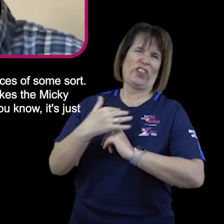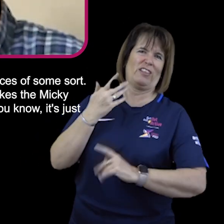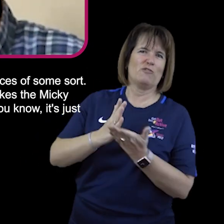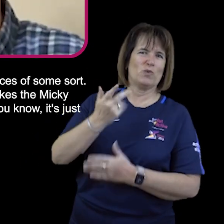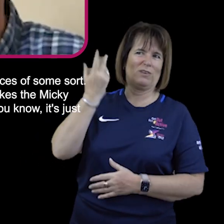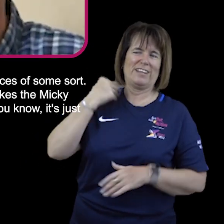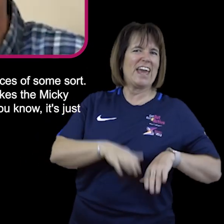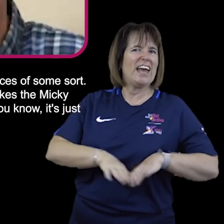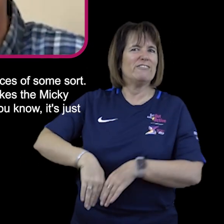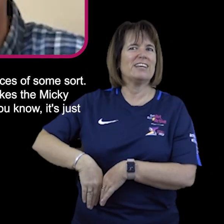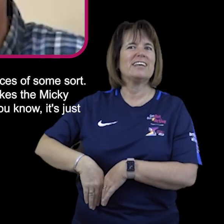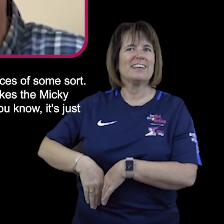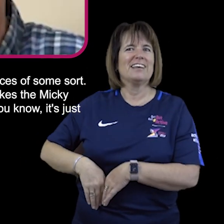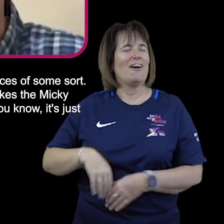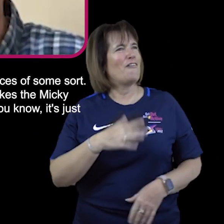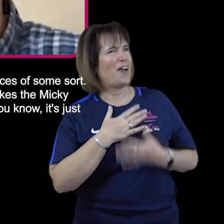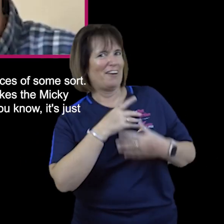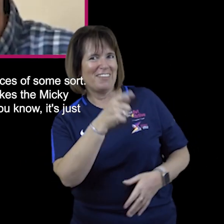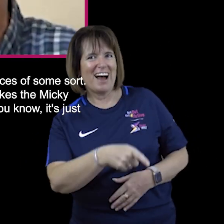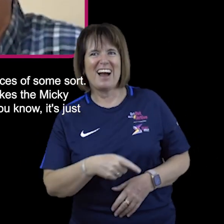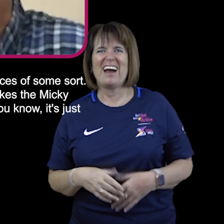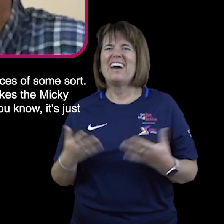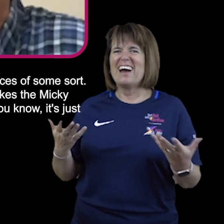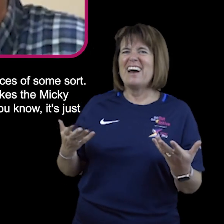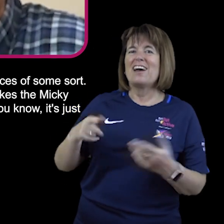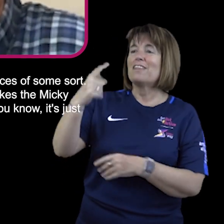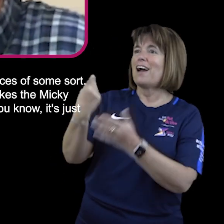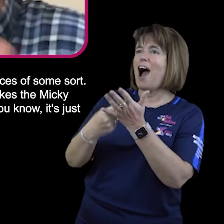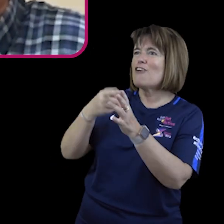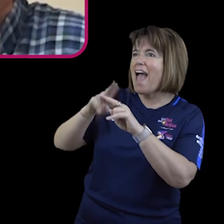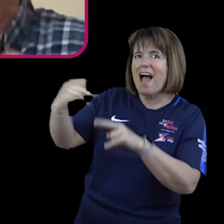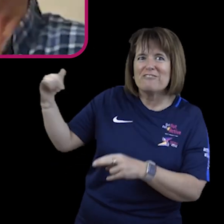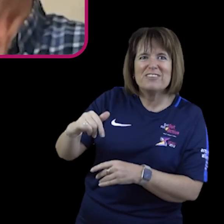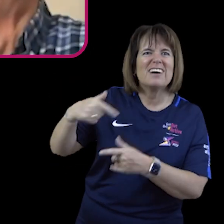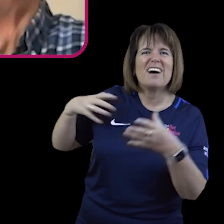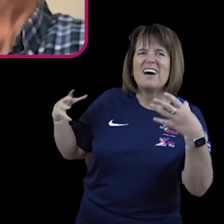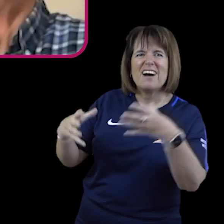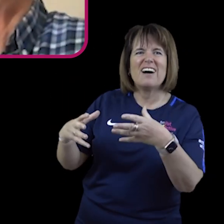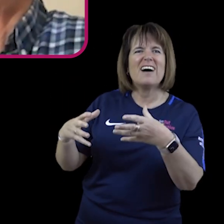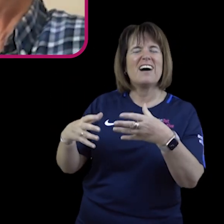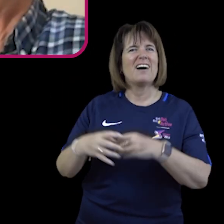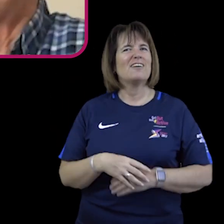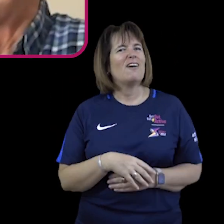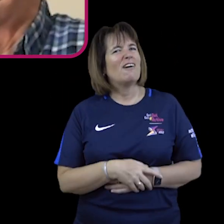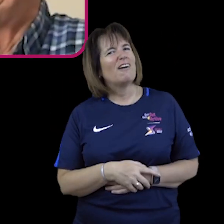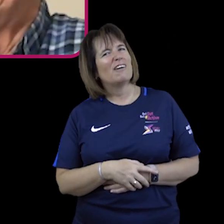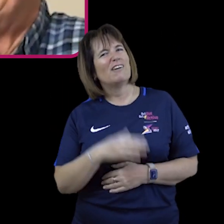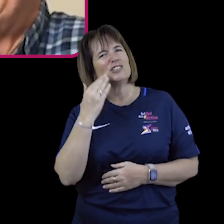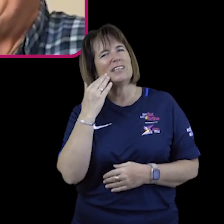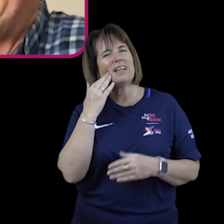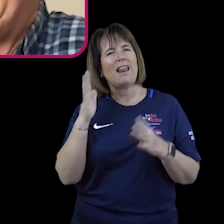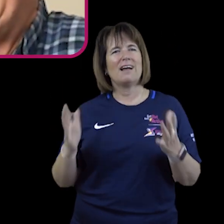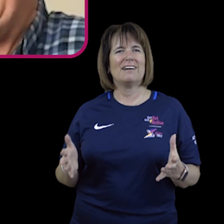mickey out of me because I was in the Navy. Playing about the guy who was in the RAF. It's just that. Fabulous. Very